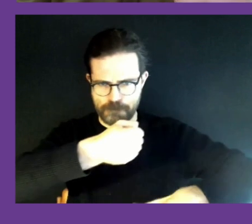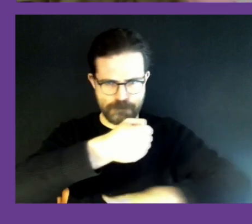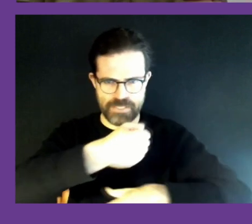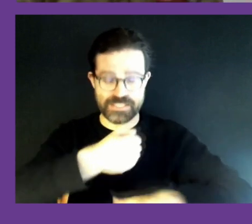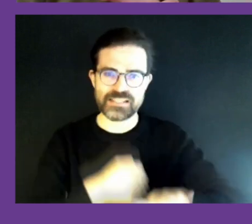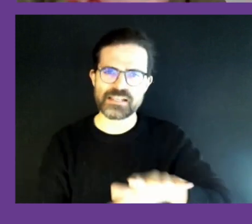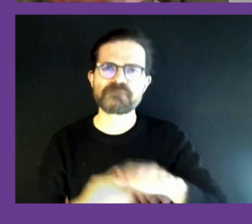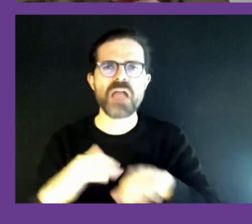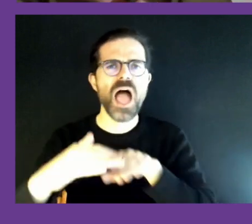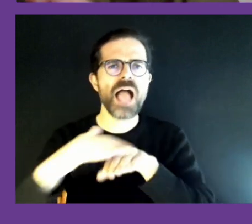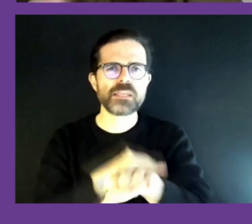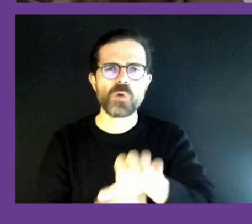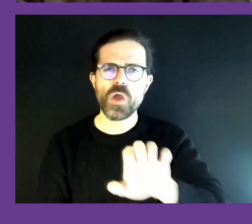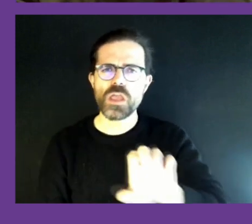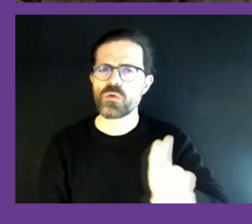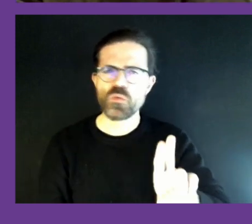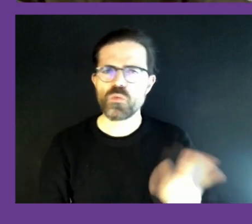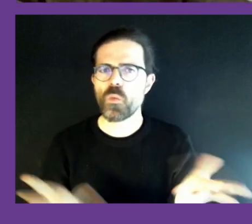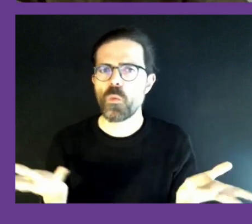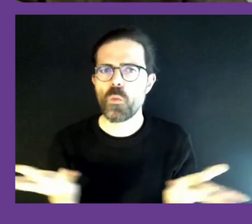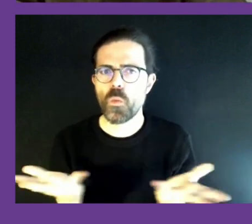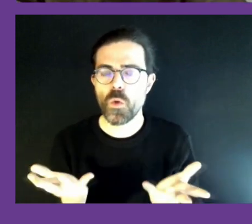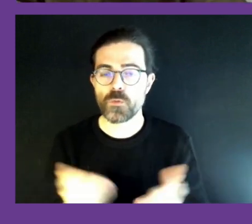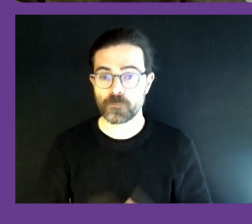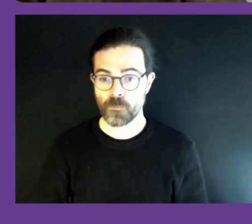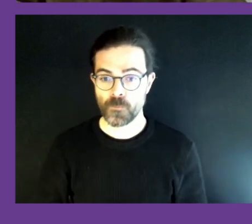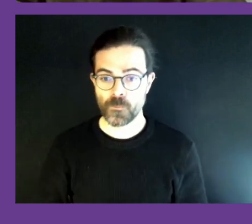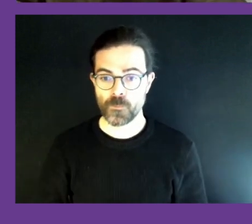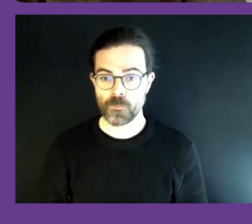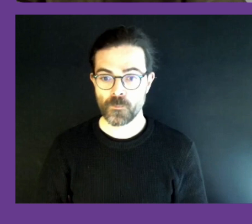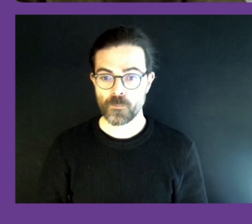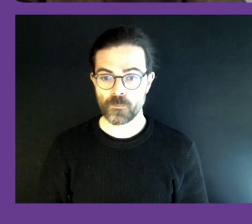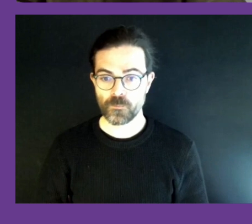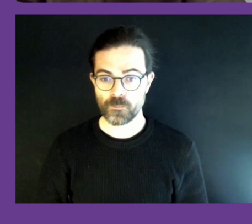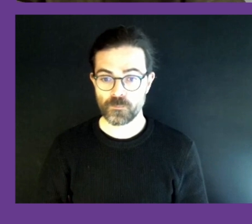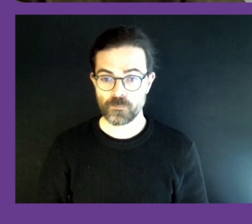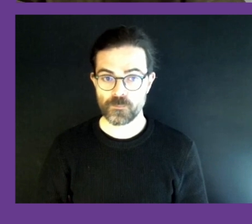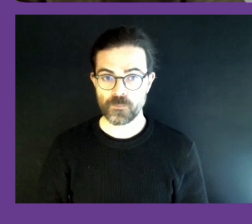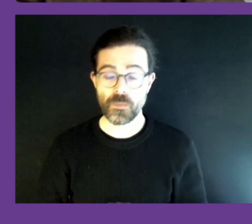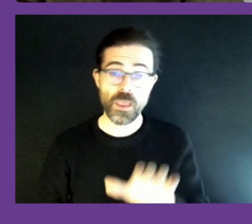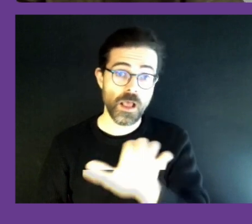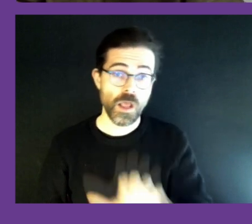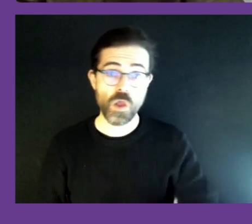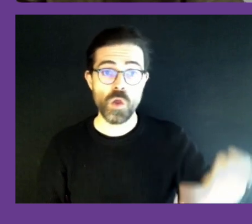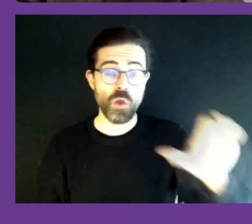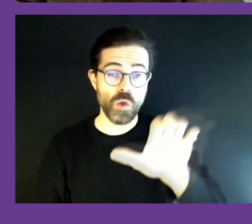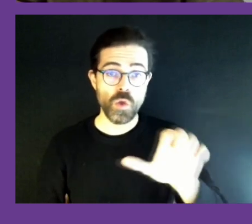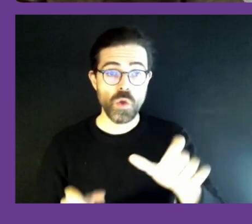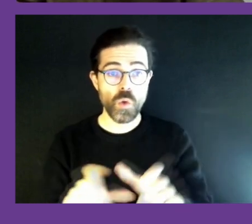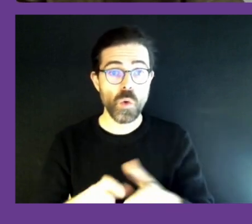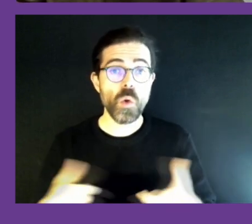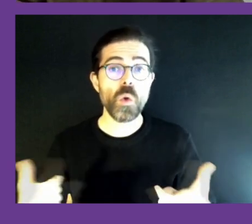In the disability strategy that was published by the European Commission for this decade, AccessibleEU